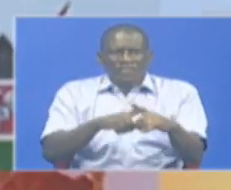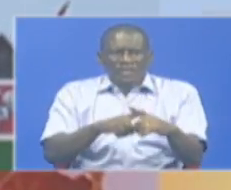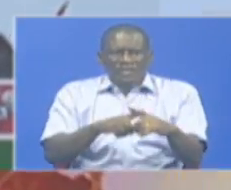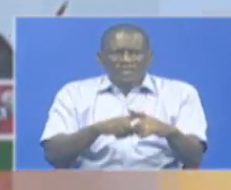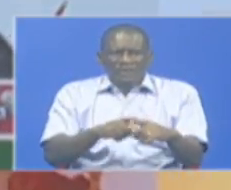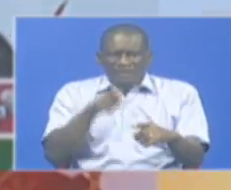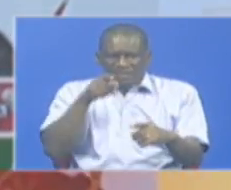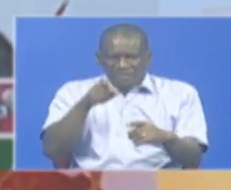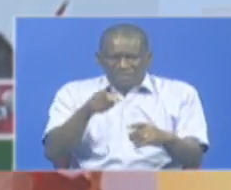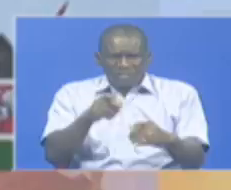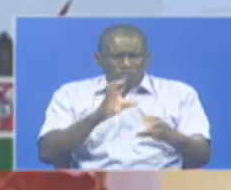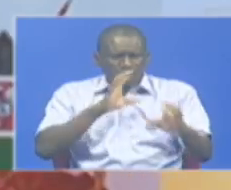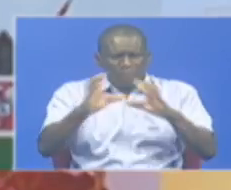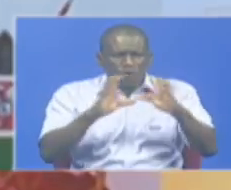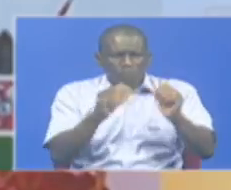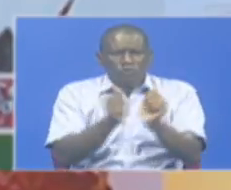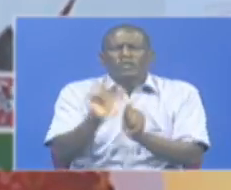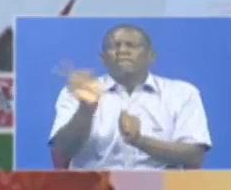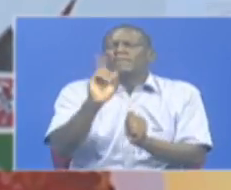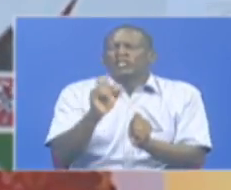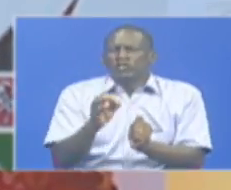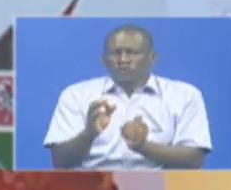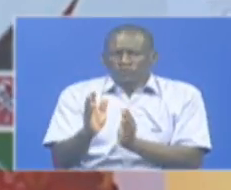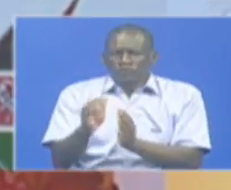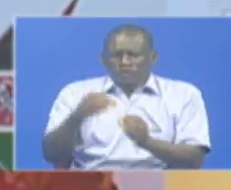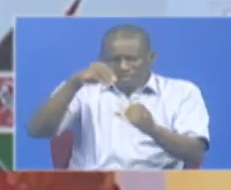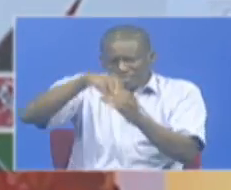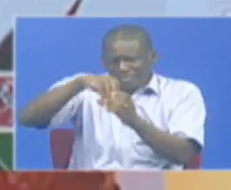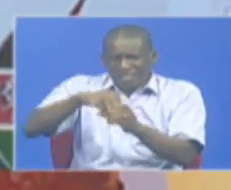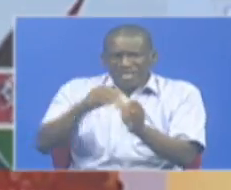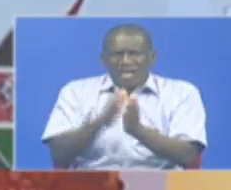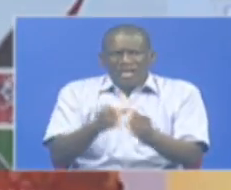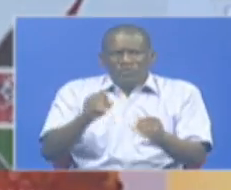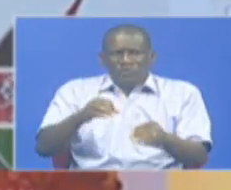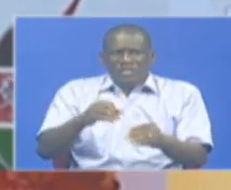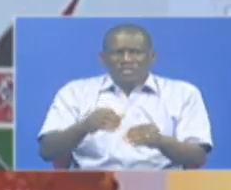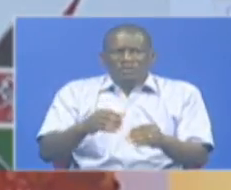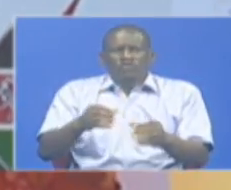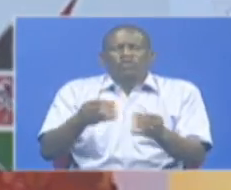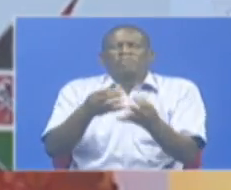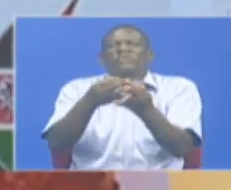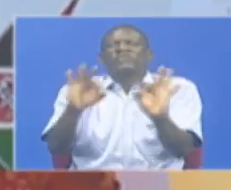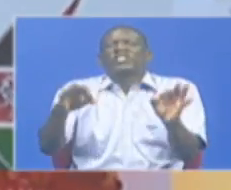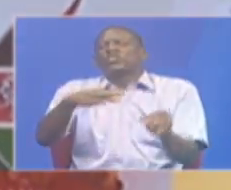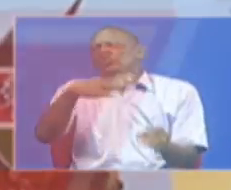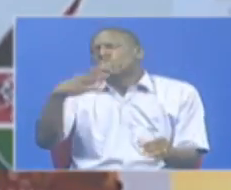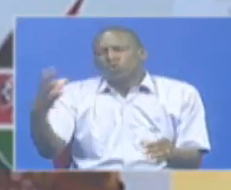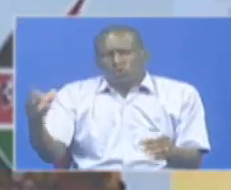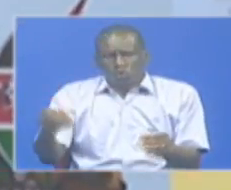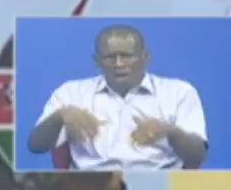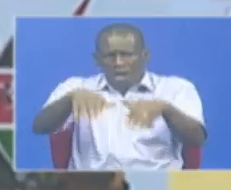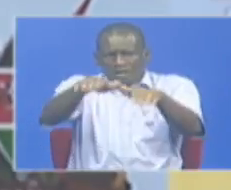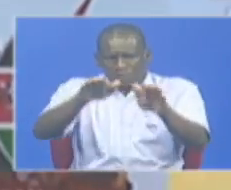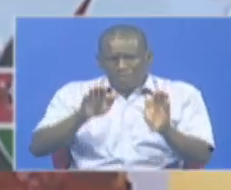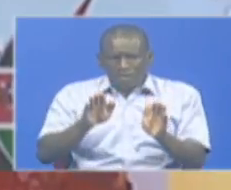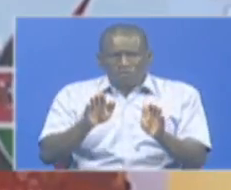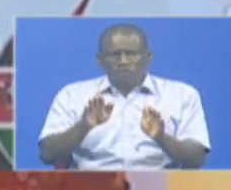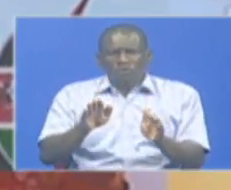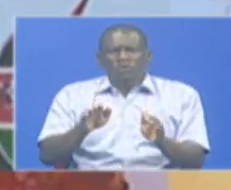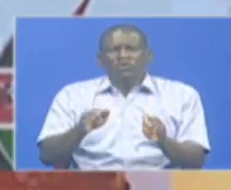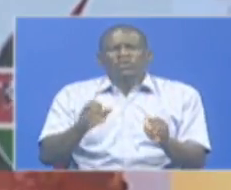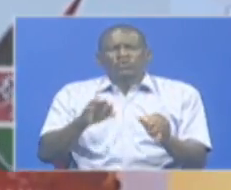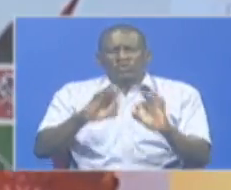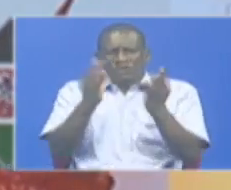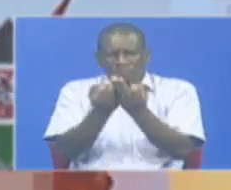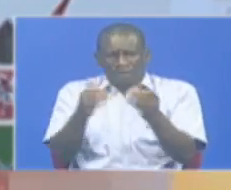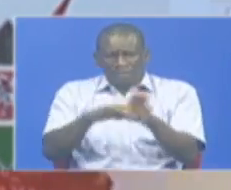then communicated to the Ministry of Interior, and you will be able to get your pass, and you'll be able to proceed and give your last rites to your loved one. So that